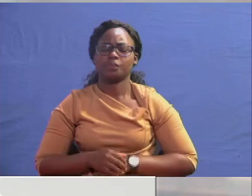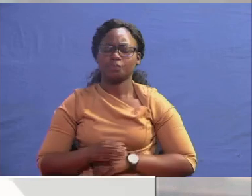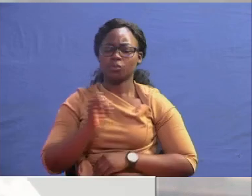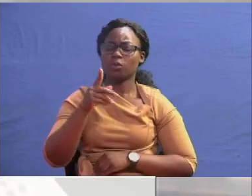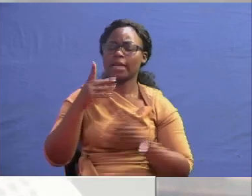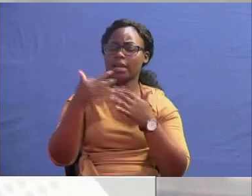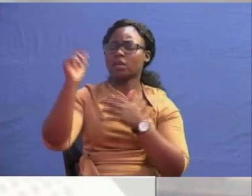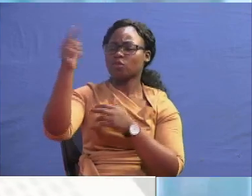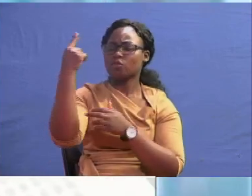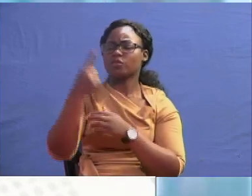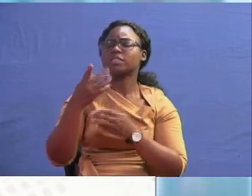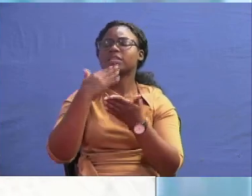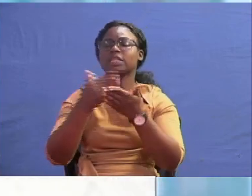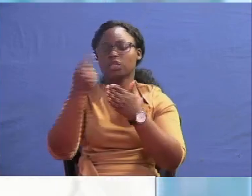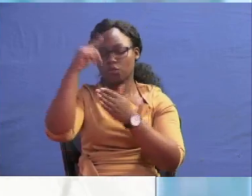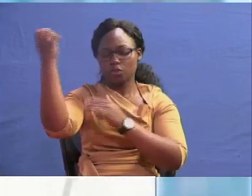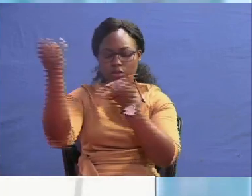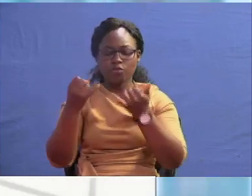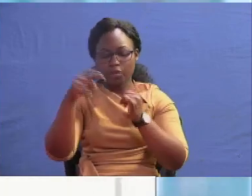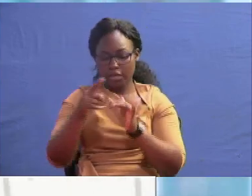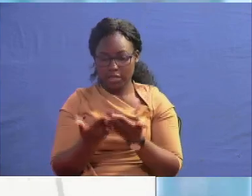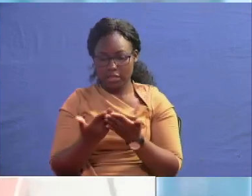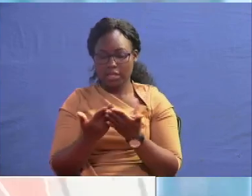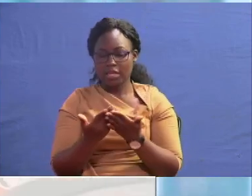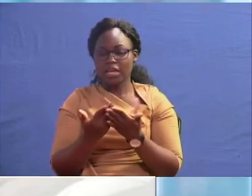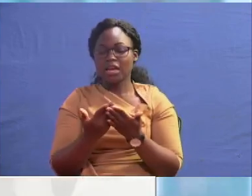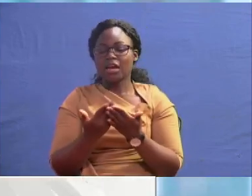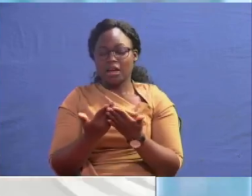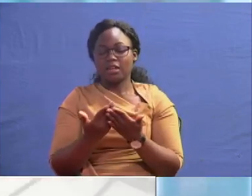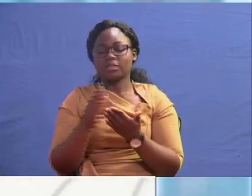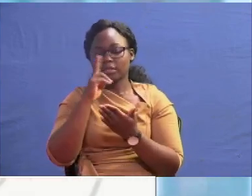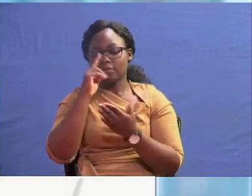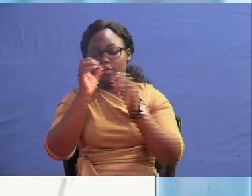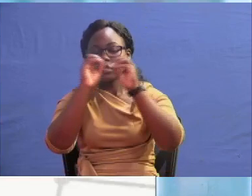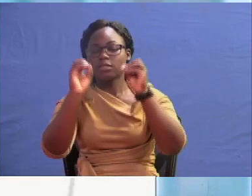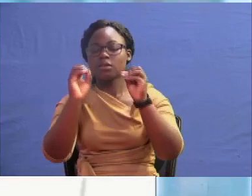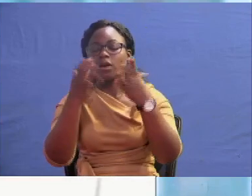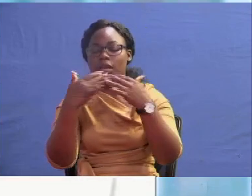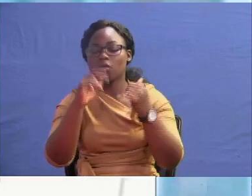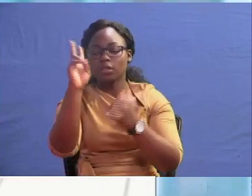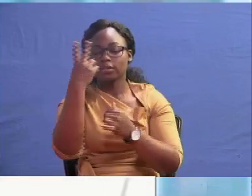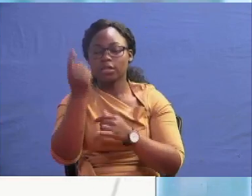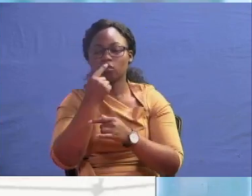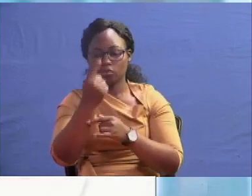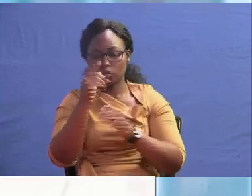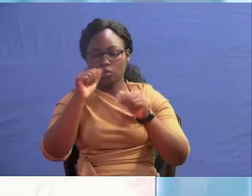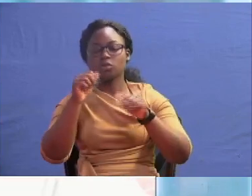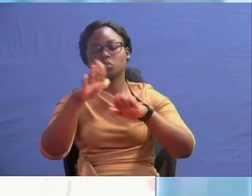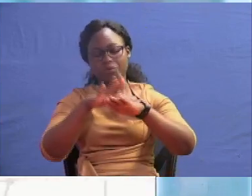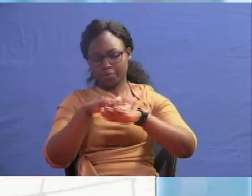thank you for having invited me to this show. I do not take it for granted. And second, to say it will be